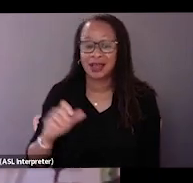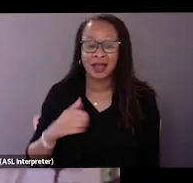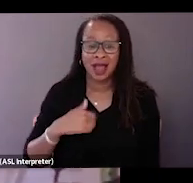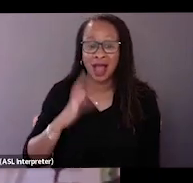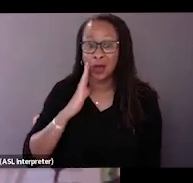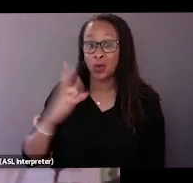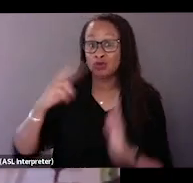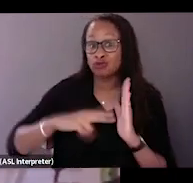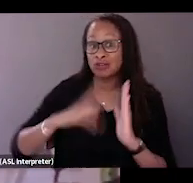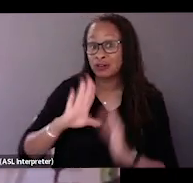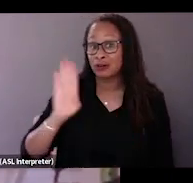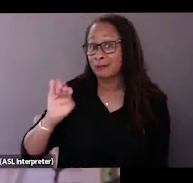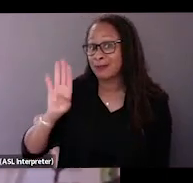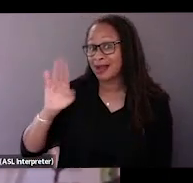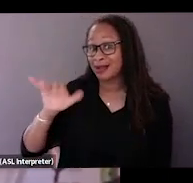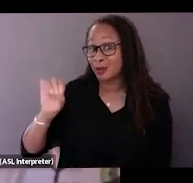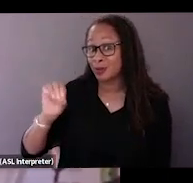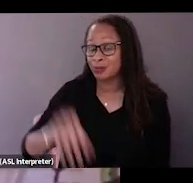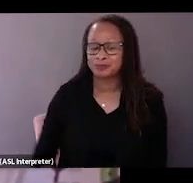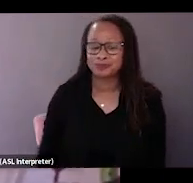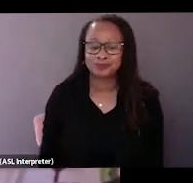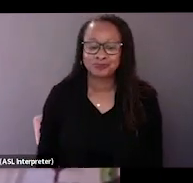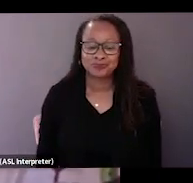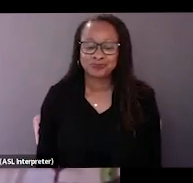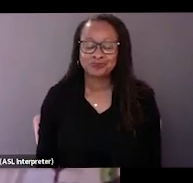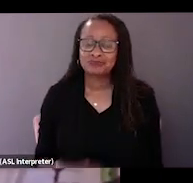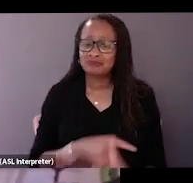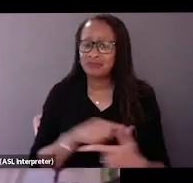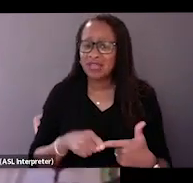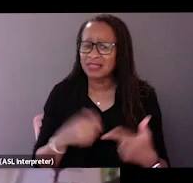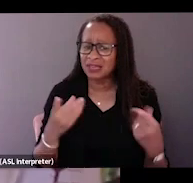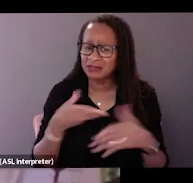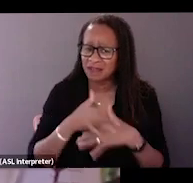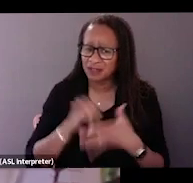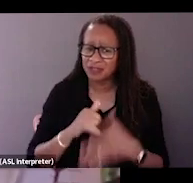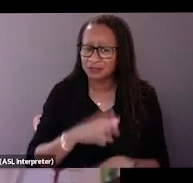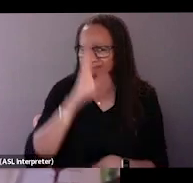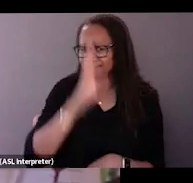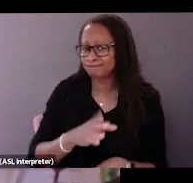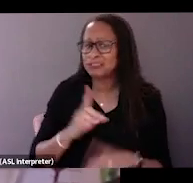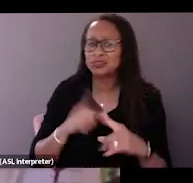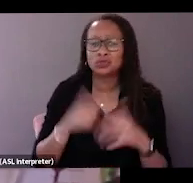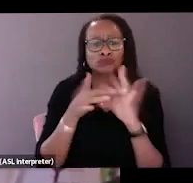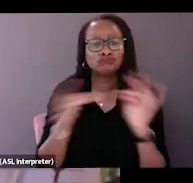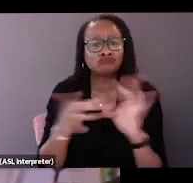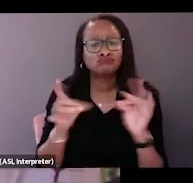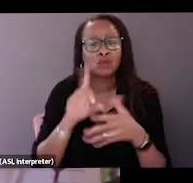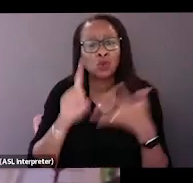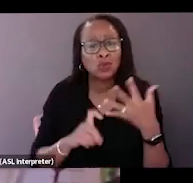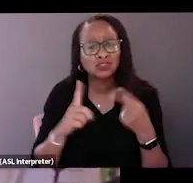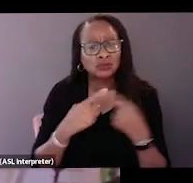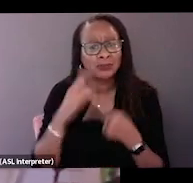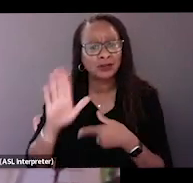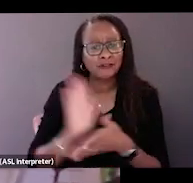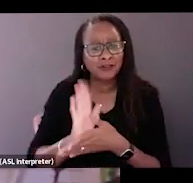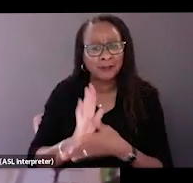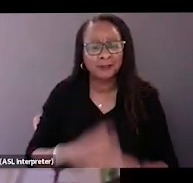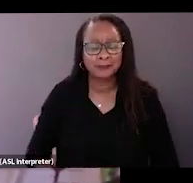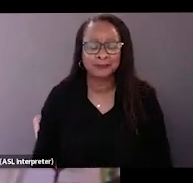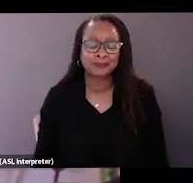read her bio, and then we'll get straight into some questions about her film.